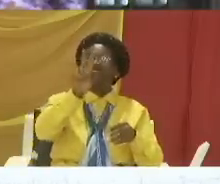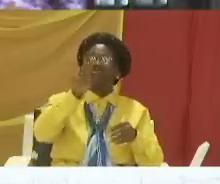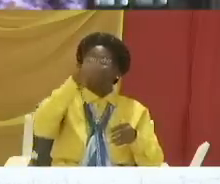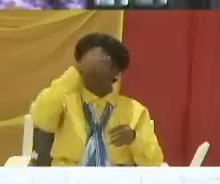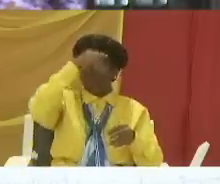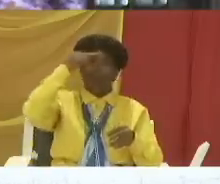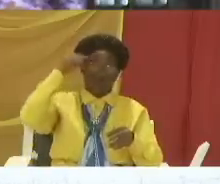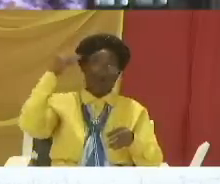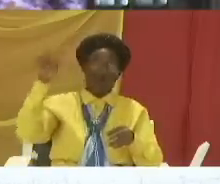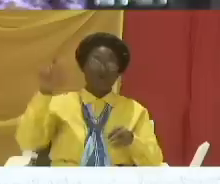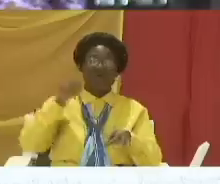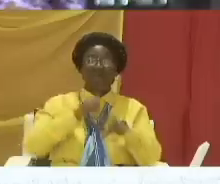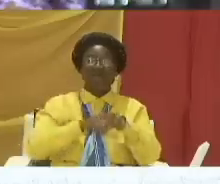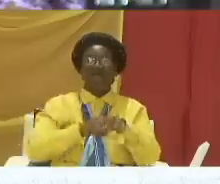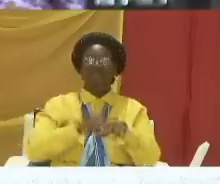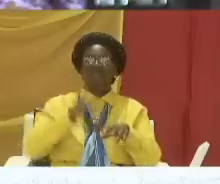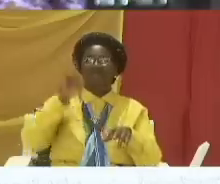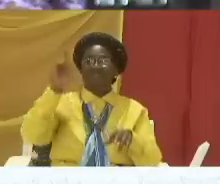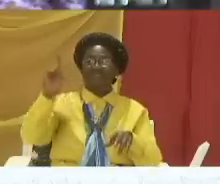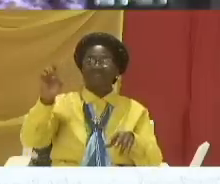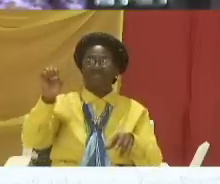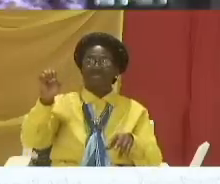Deuteronomy chapter 28.